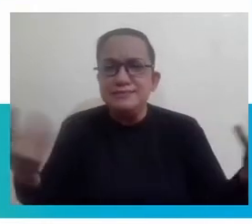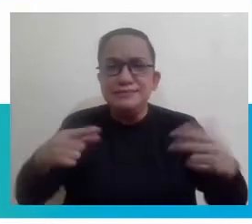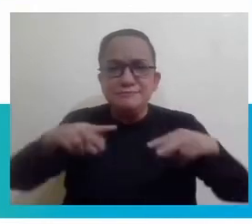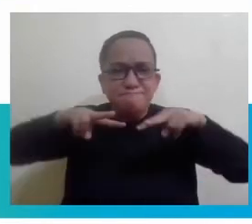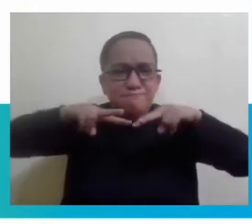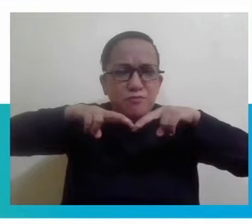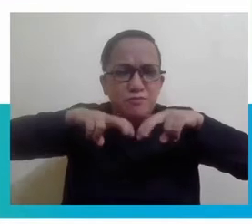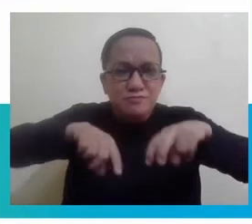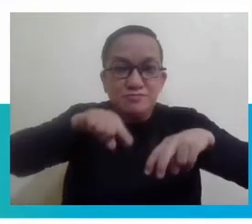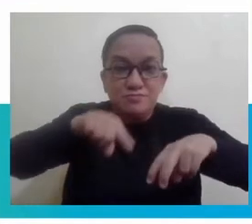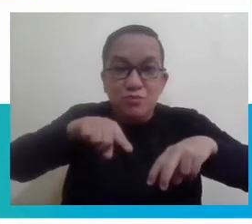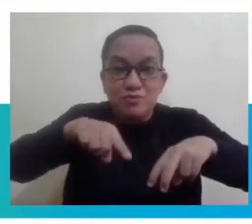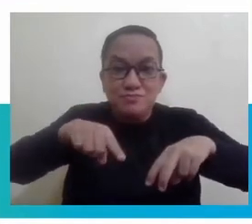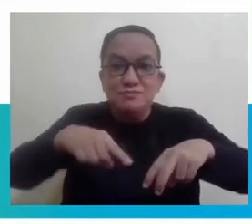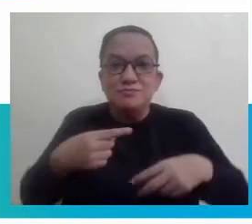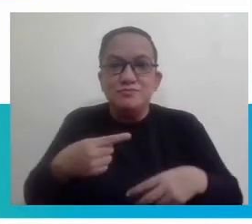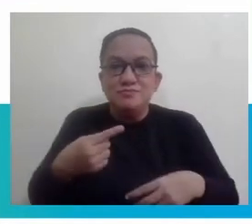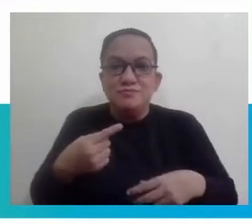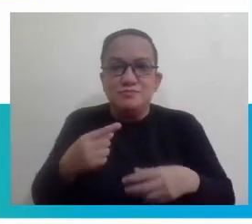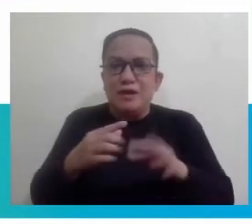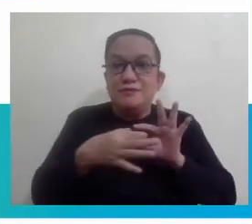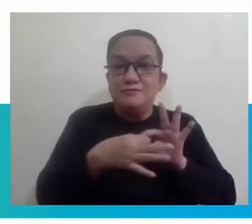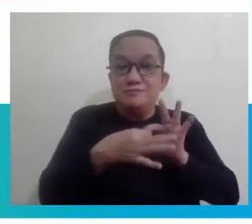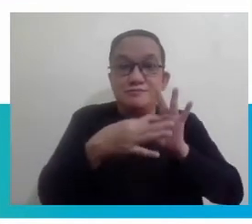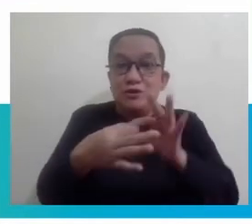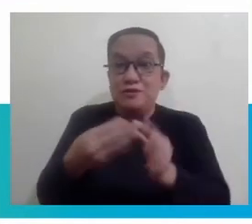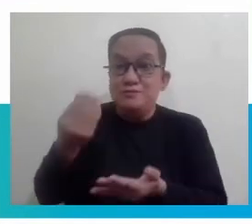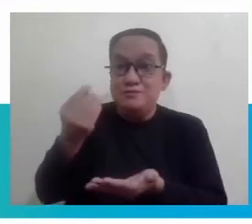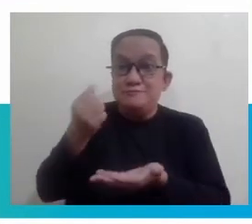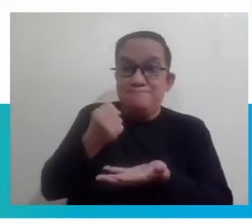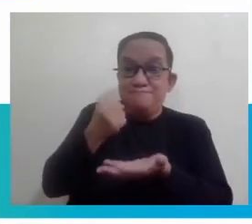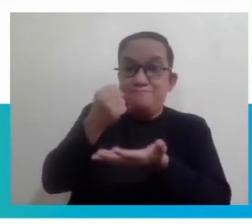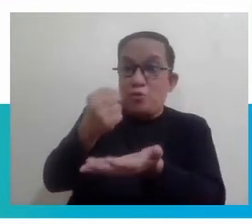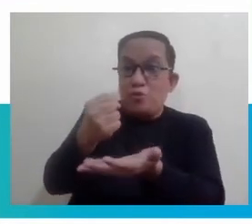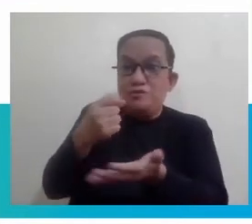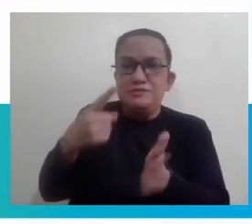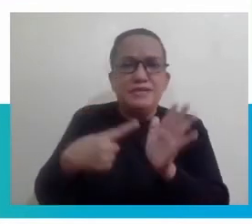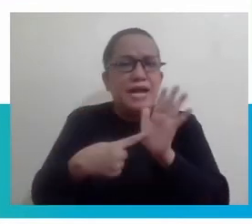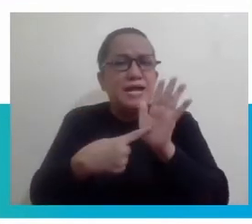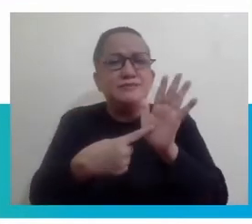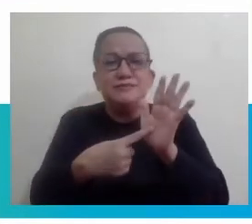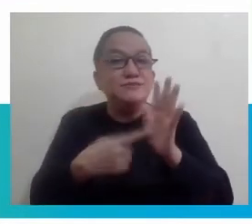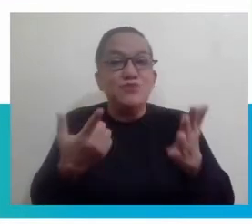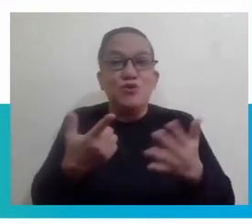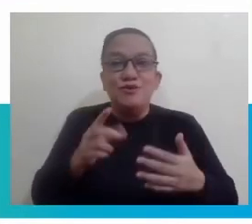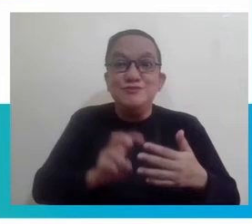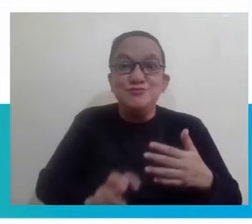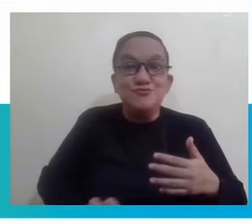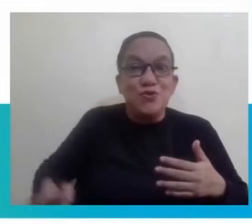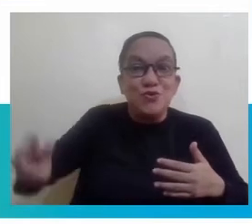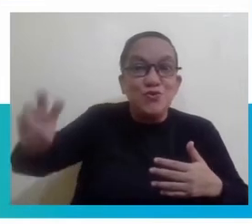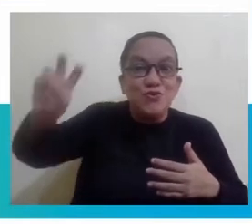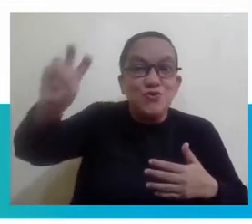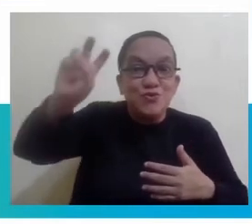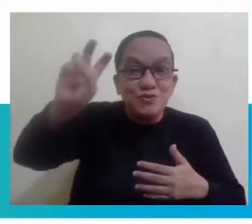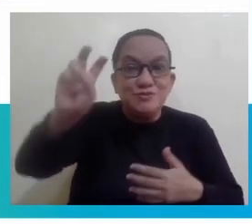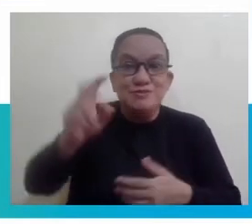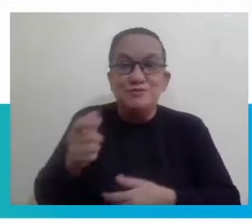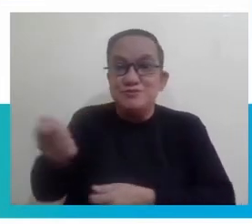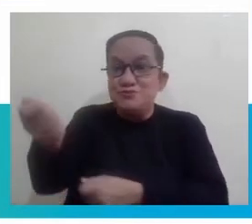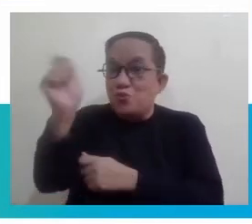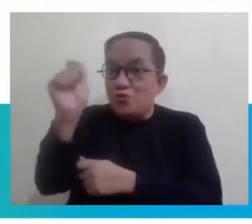economic sectors, such as tourism, fisheries, and aquaculture. However,